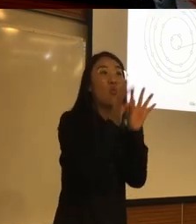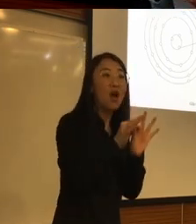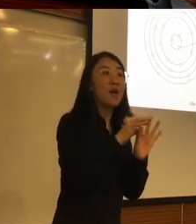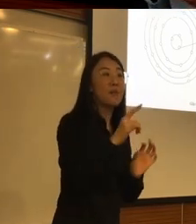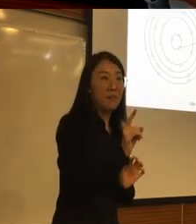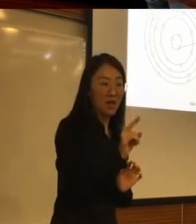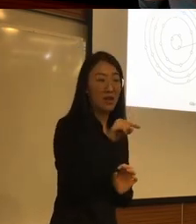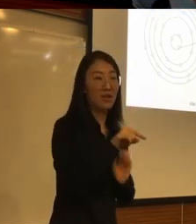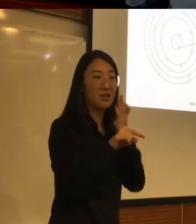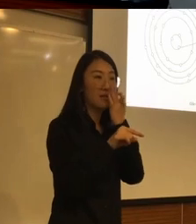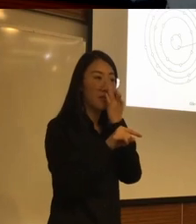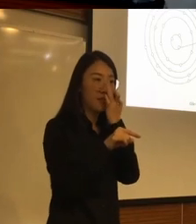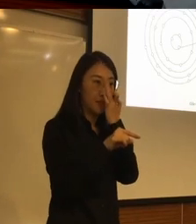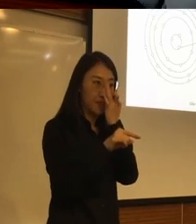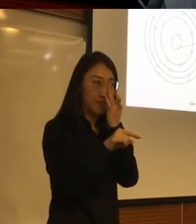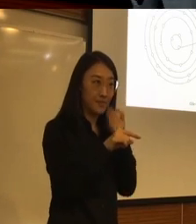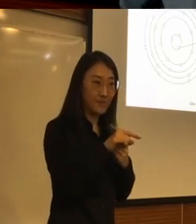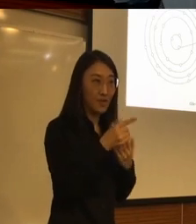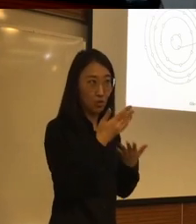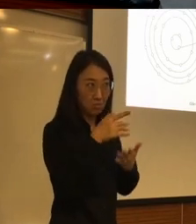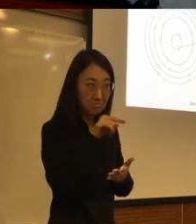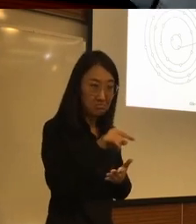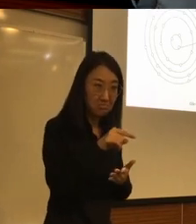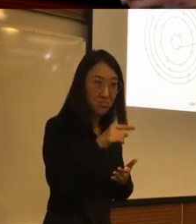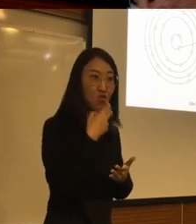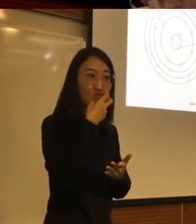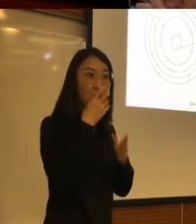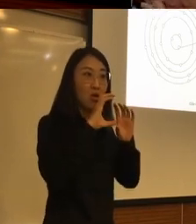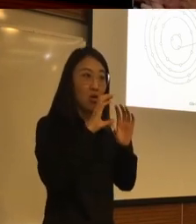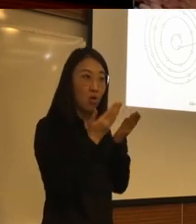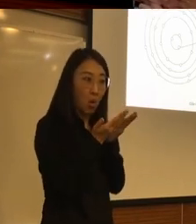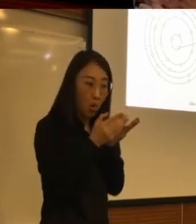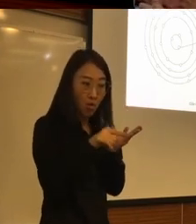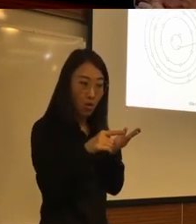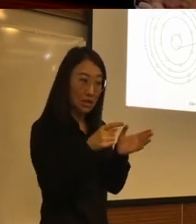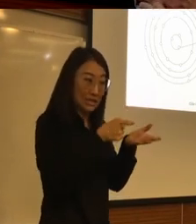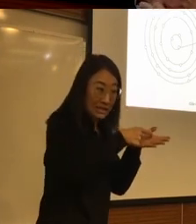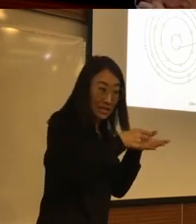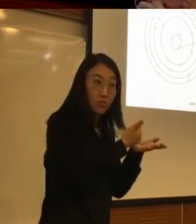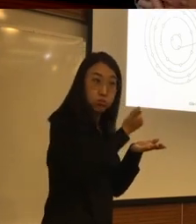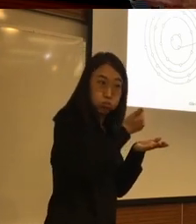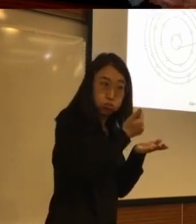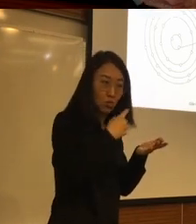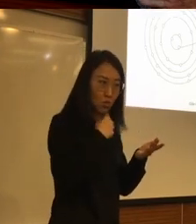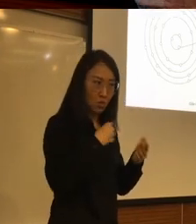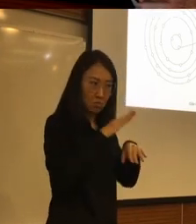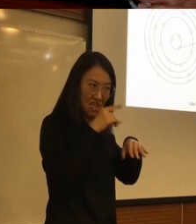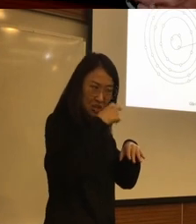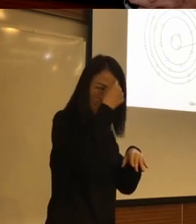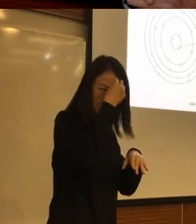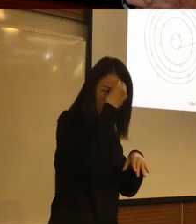more available, others are becoming more available as well. What I call